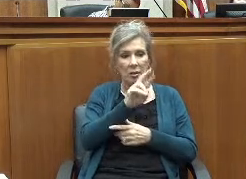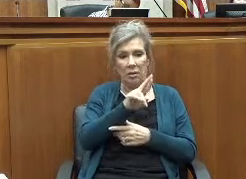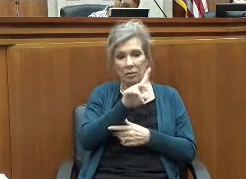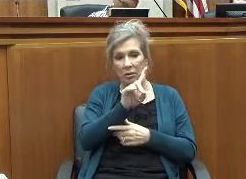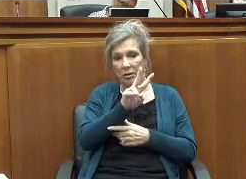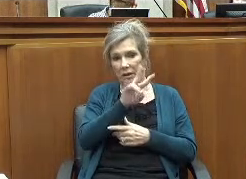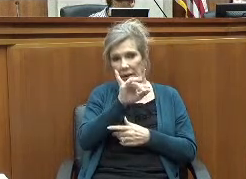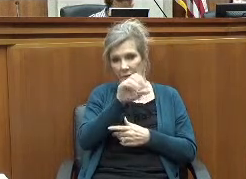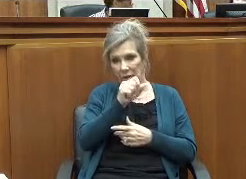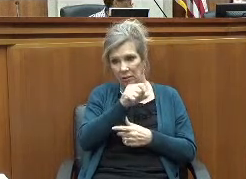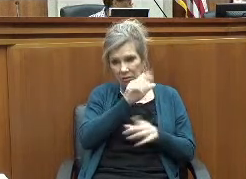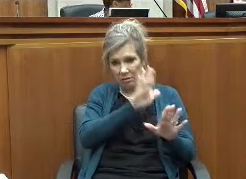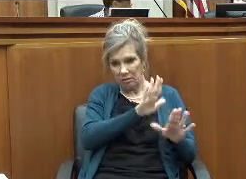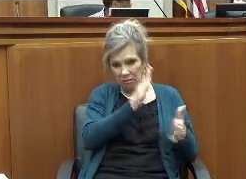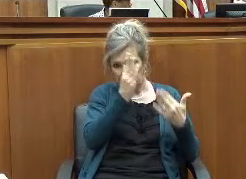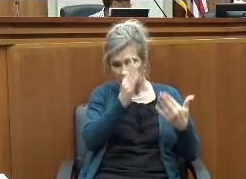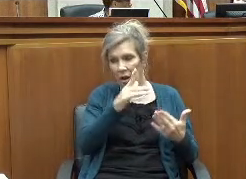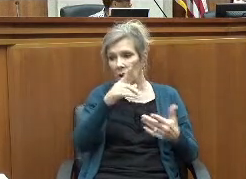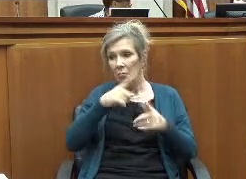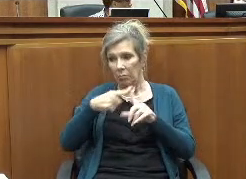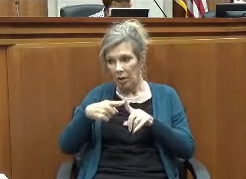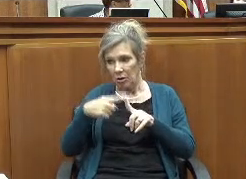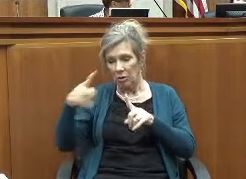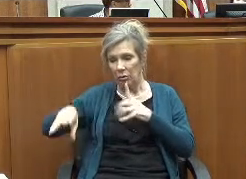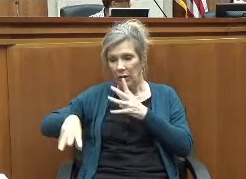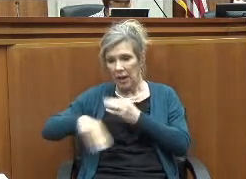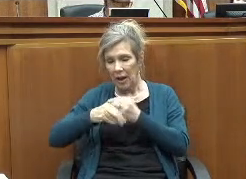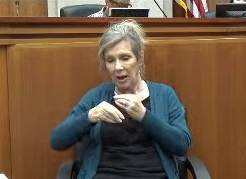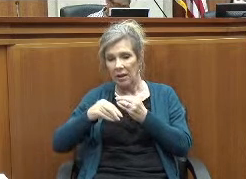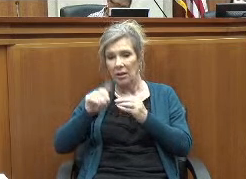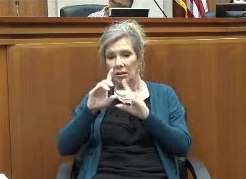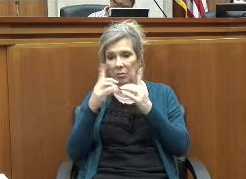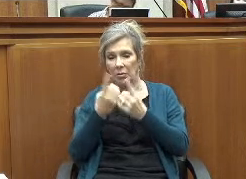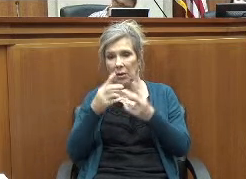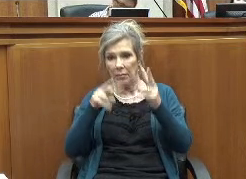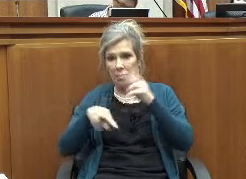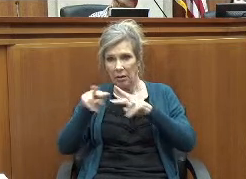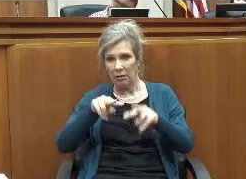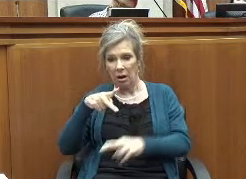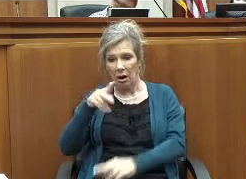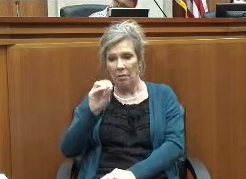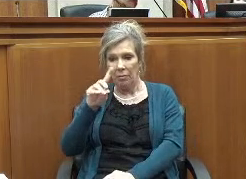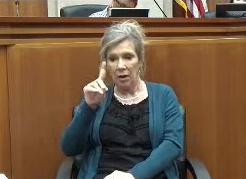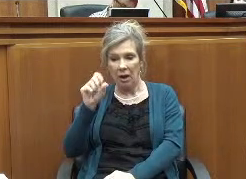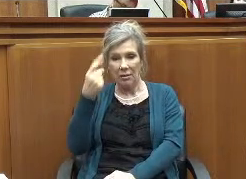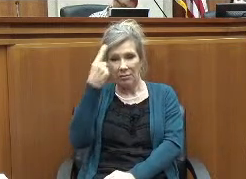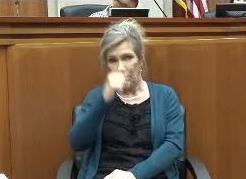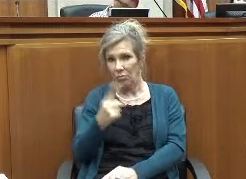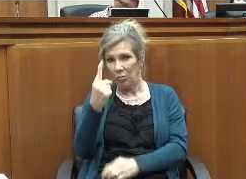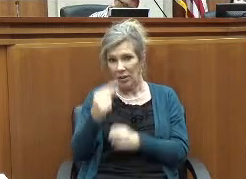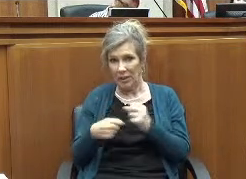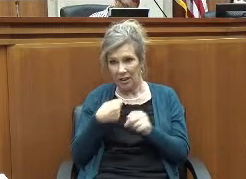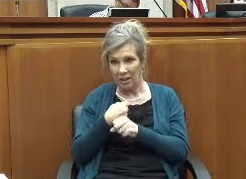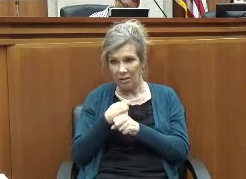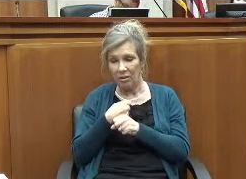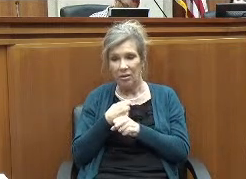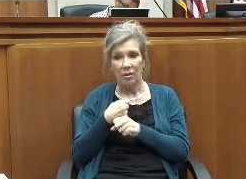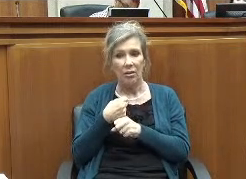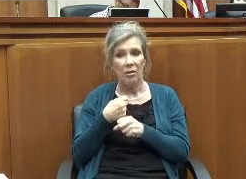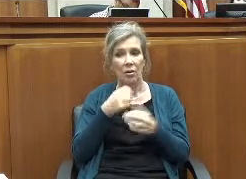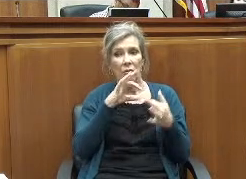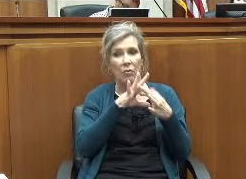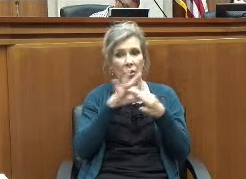what you would add to that would be asking the department to monitor pods for 1 year. And then with regards to